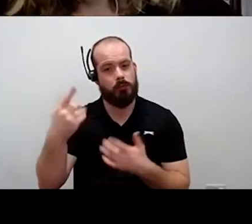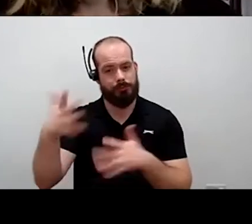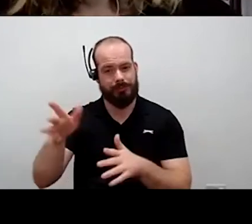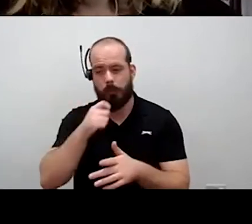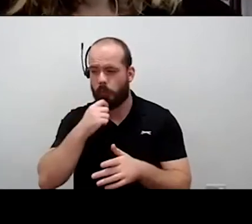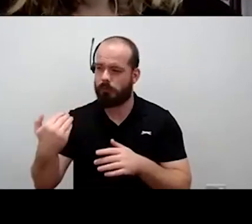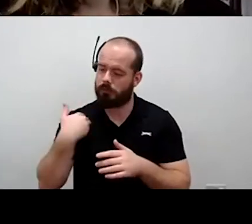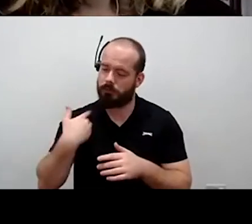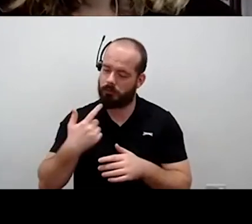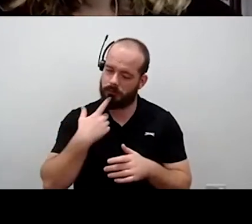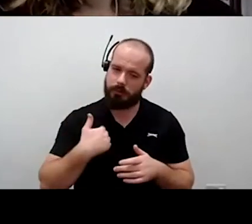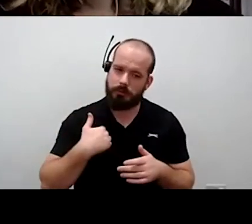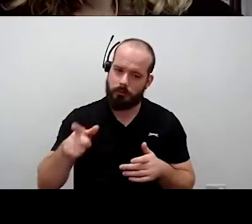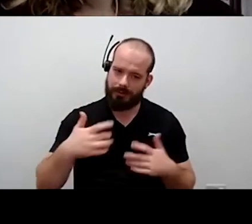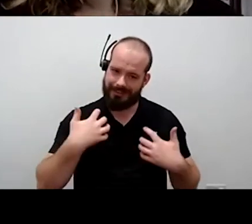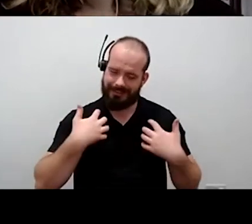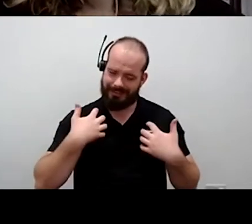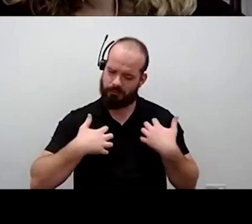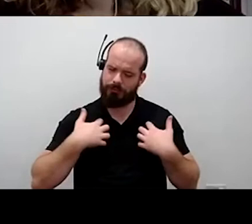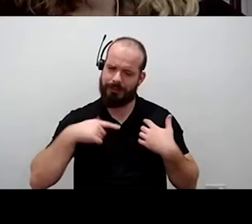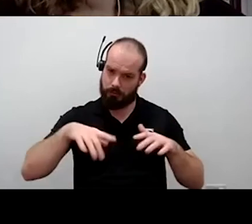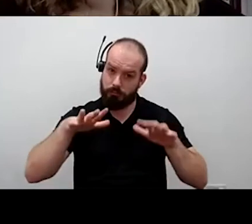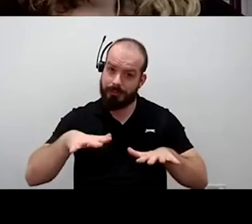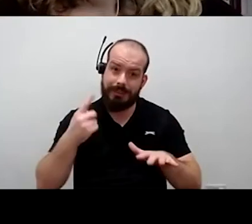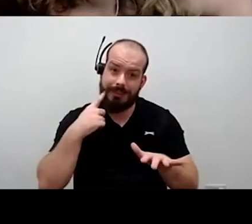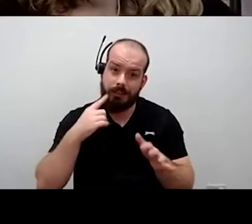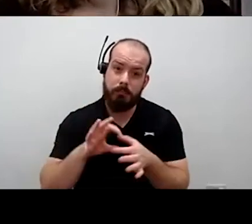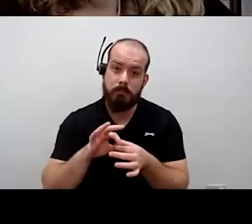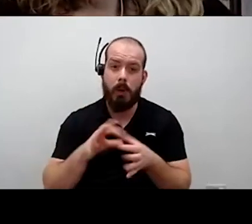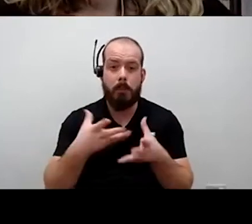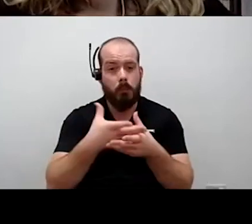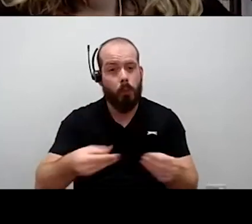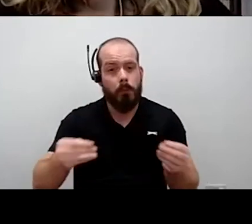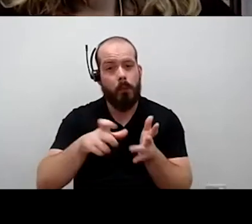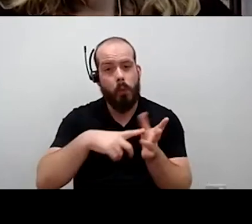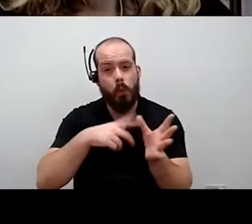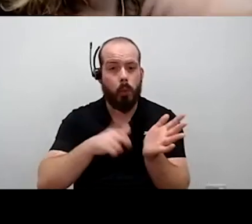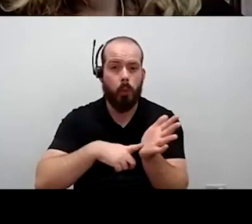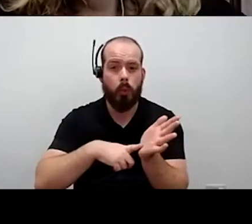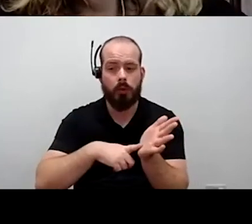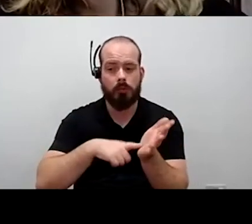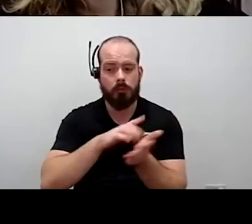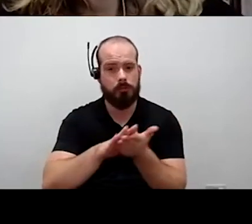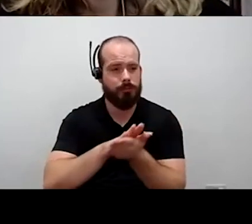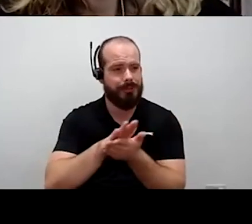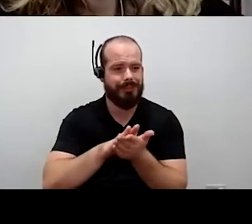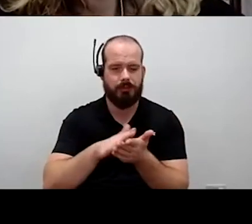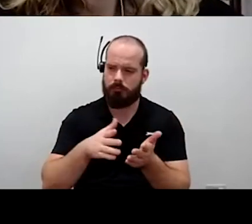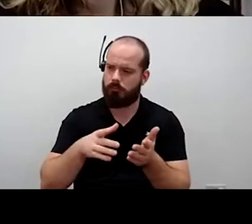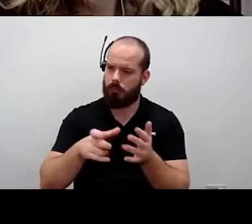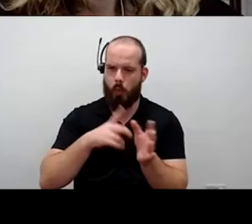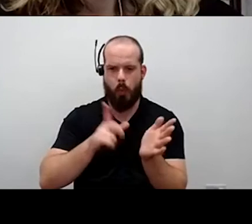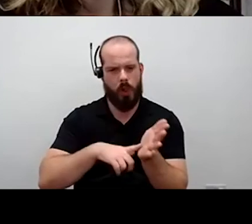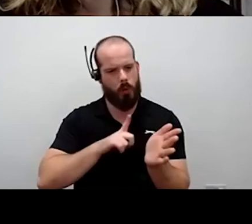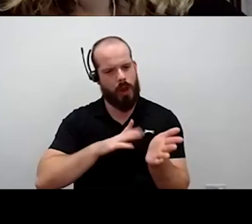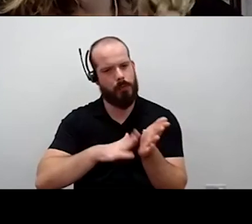out coal? And he was trying to argue that we've been able to lead this coal, beating coal alliance and stuff because of Margaret